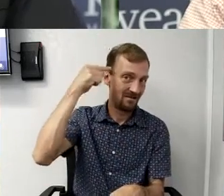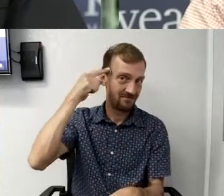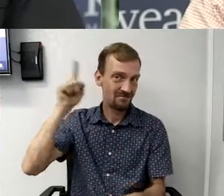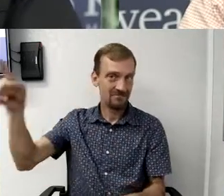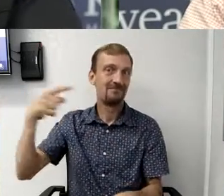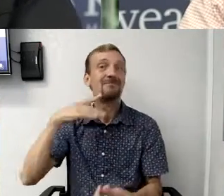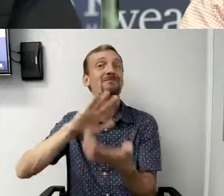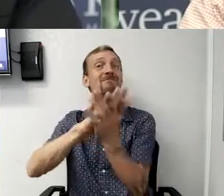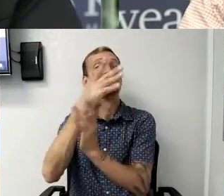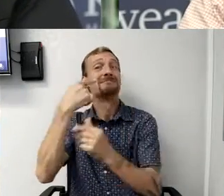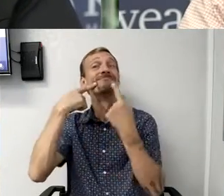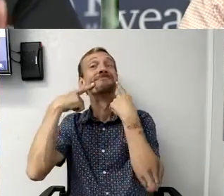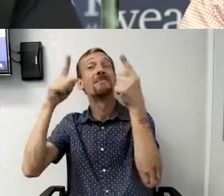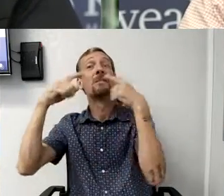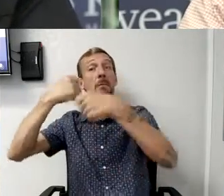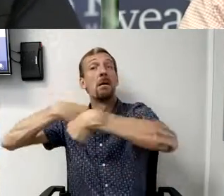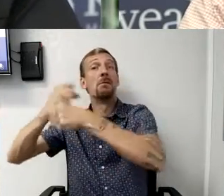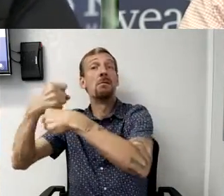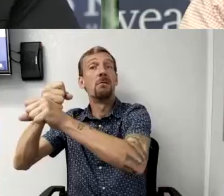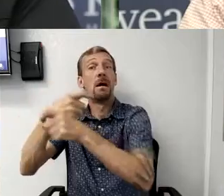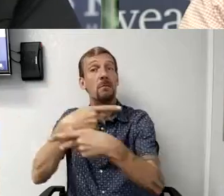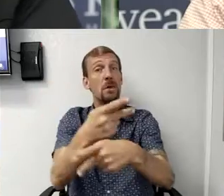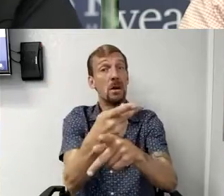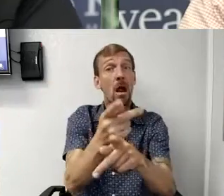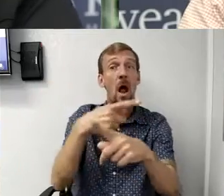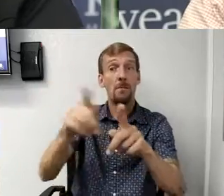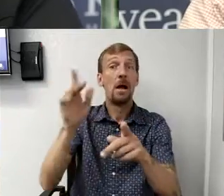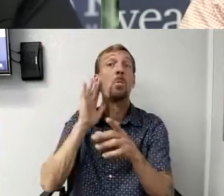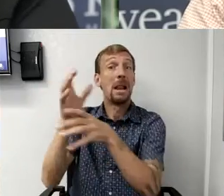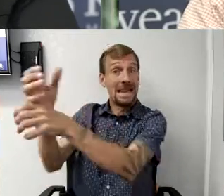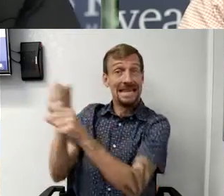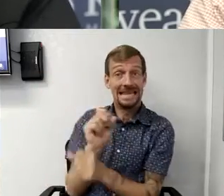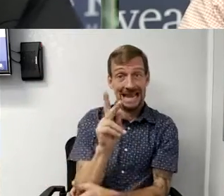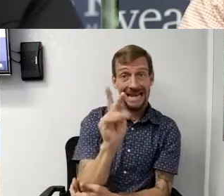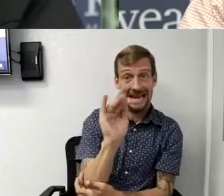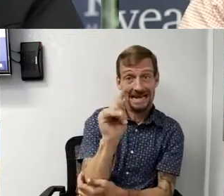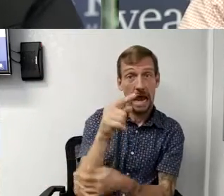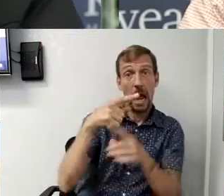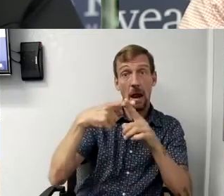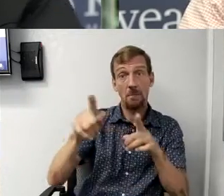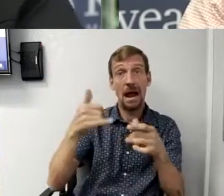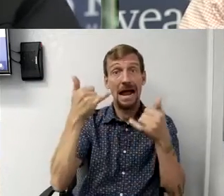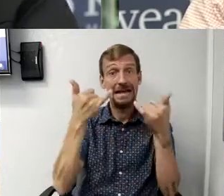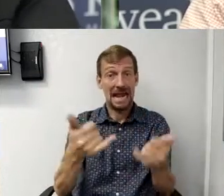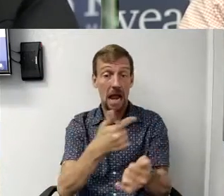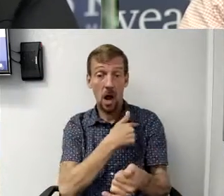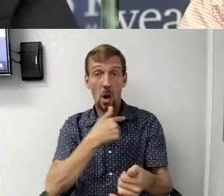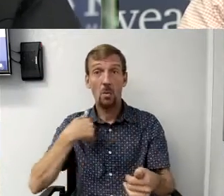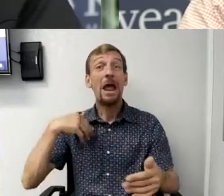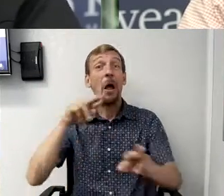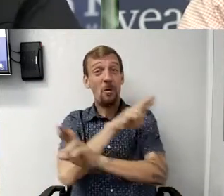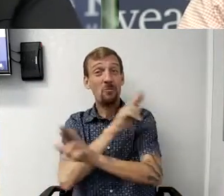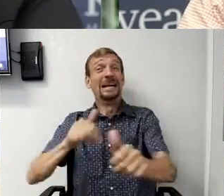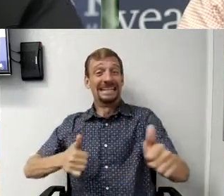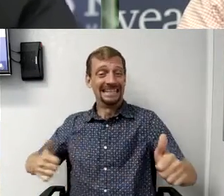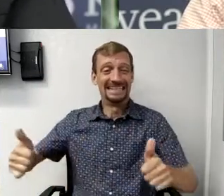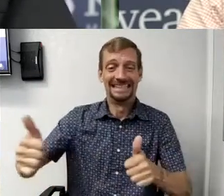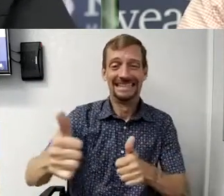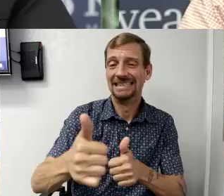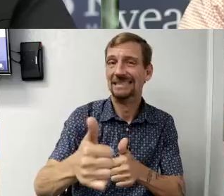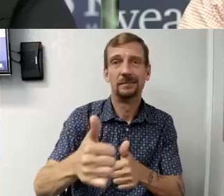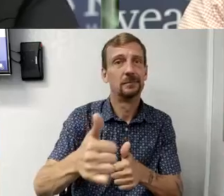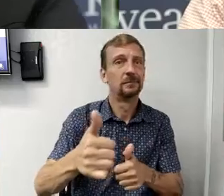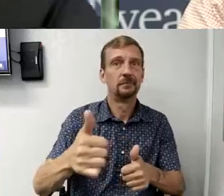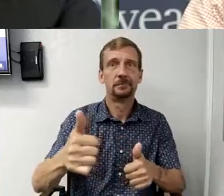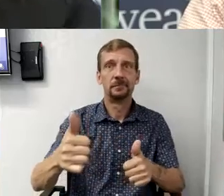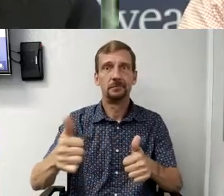with manufacturing, but we will still get our kits. Yes. So we were ahead of the curve enough that we will get our kits. It's just getting them